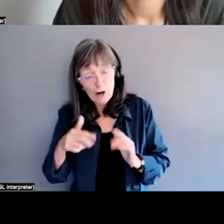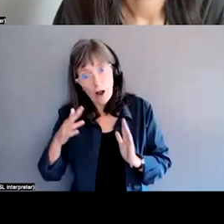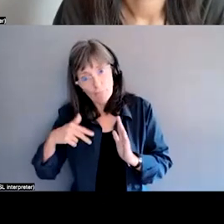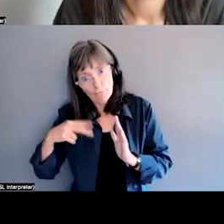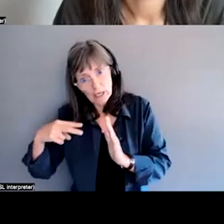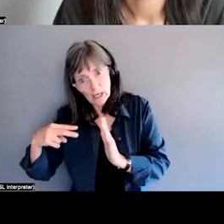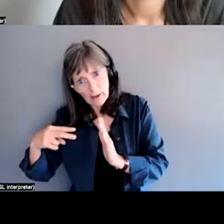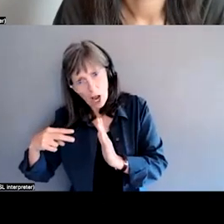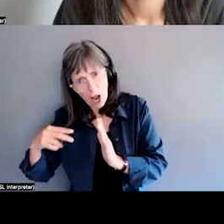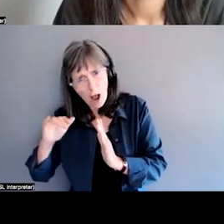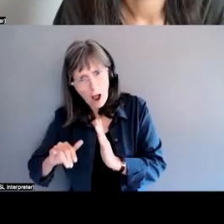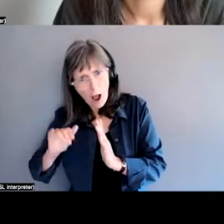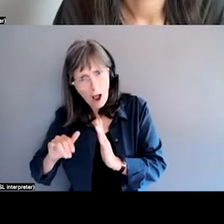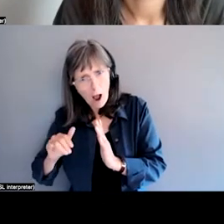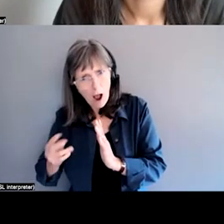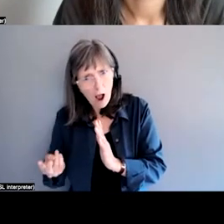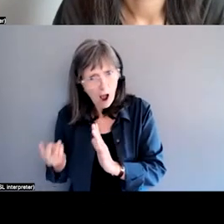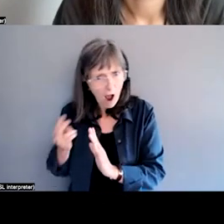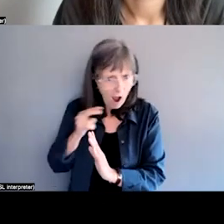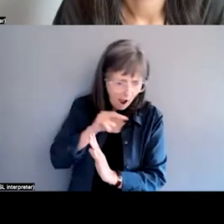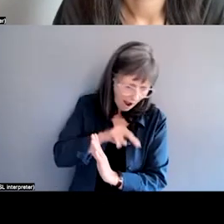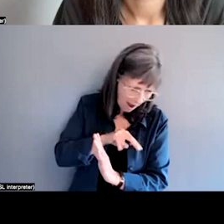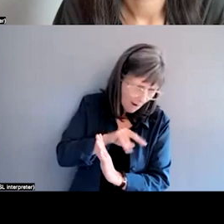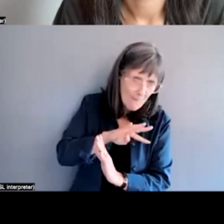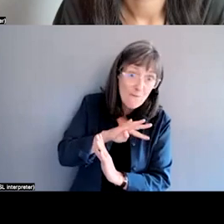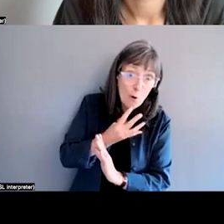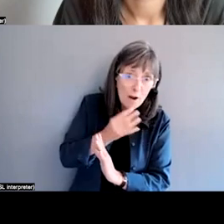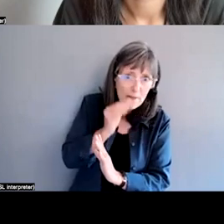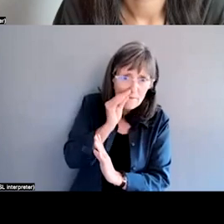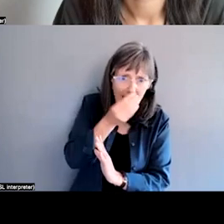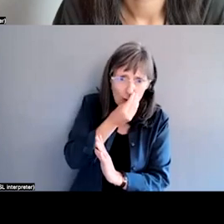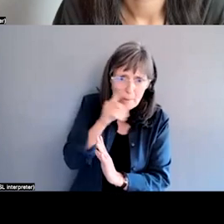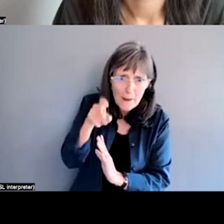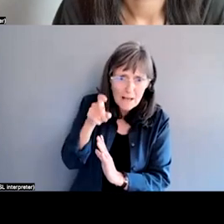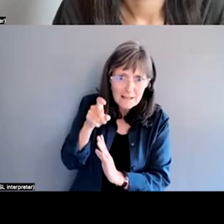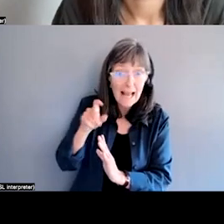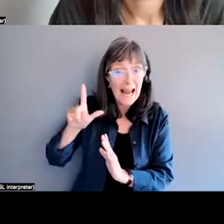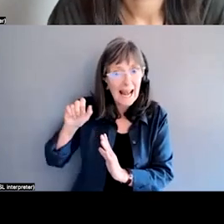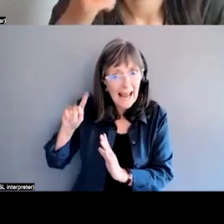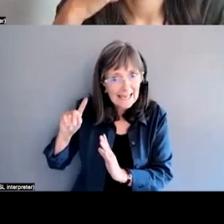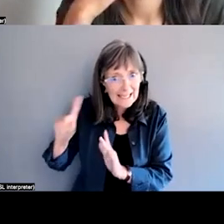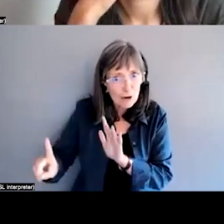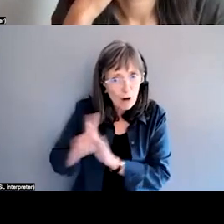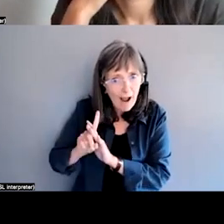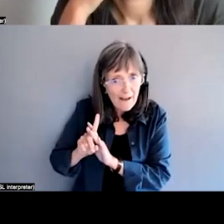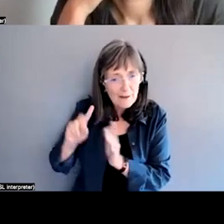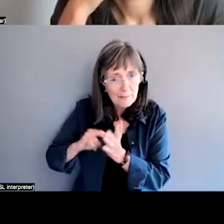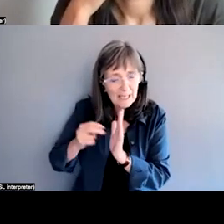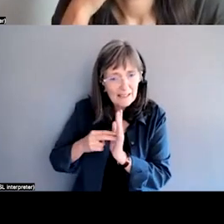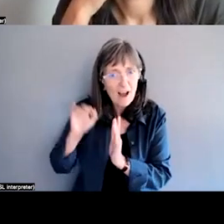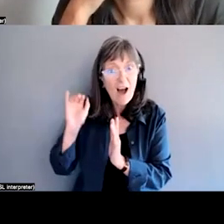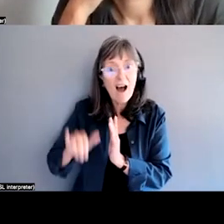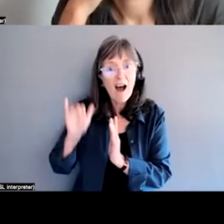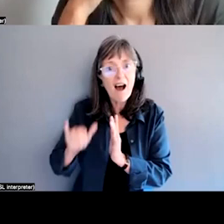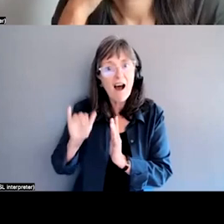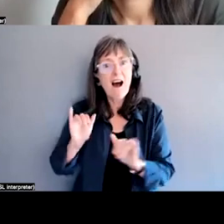that point in the story where I was like, there's 4, obviously there's 4, and latecomer means this, and aha. And